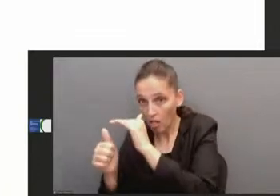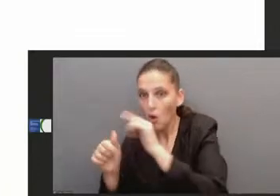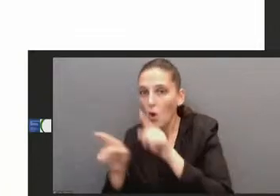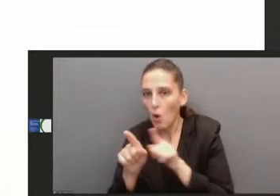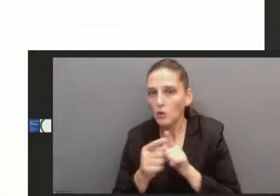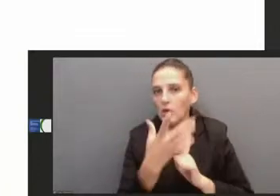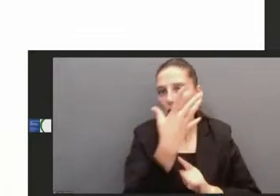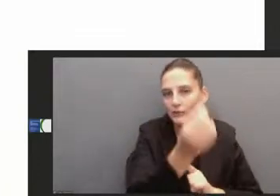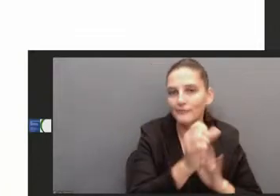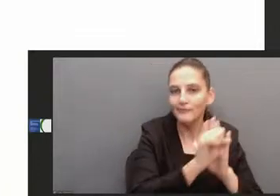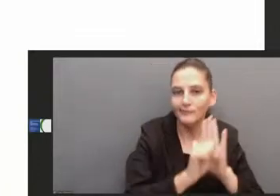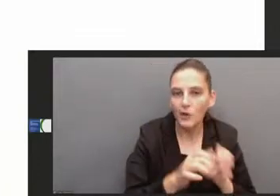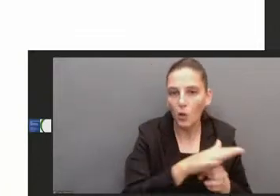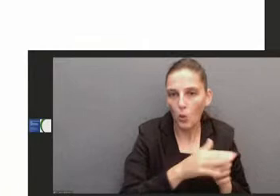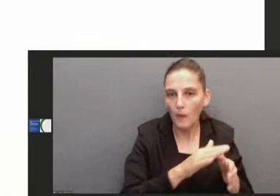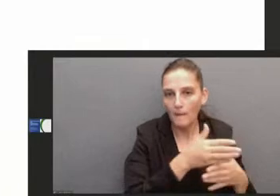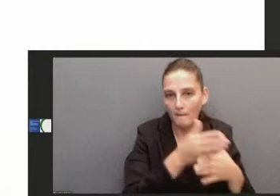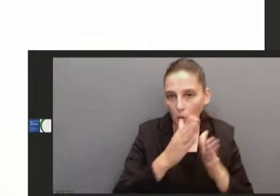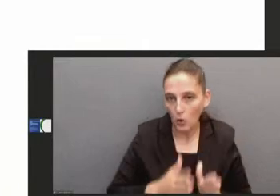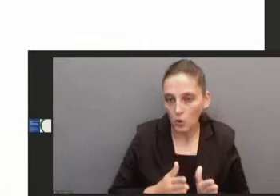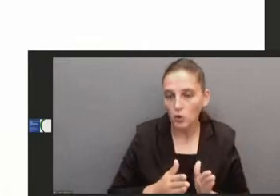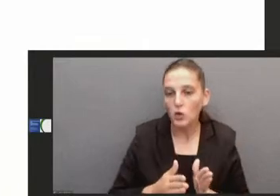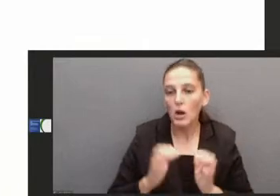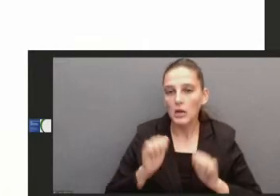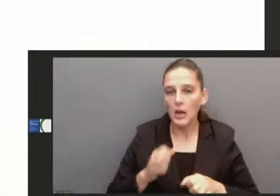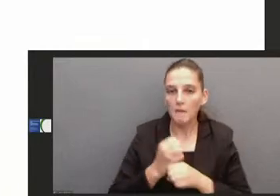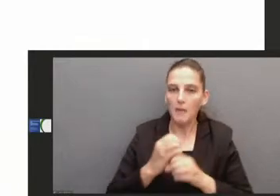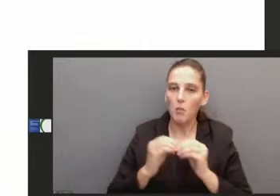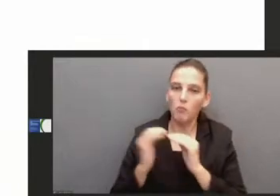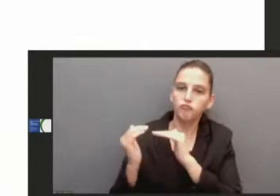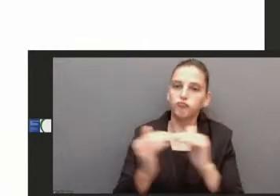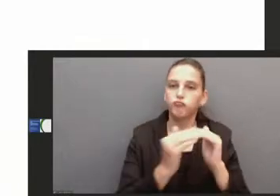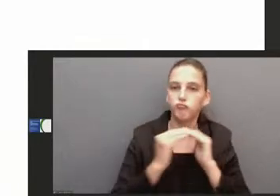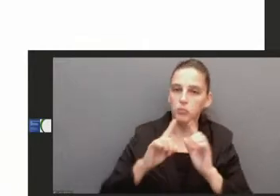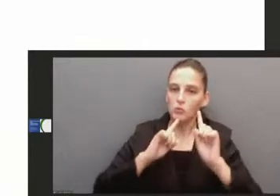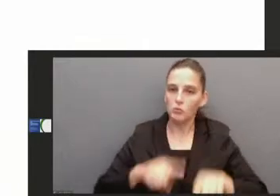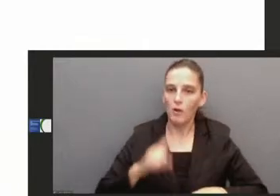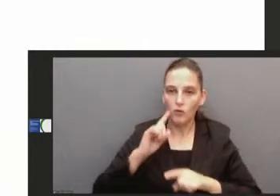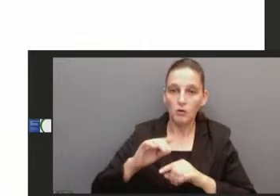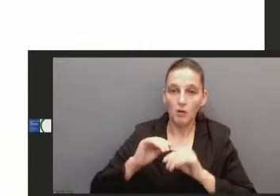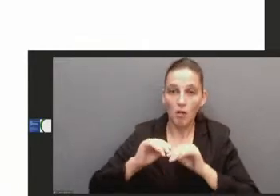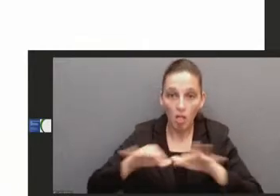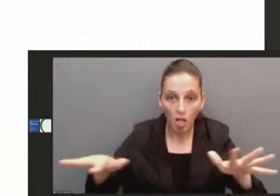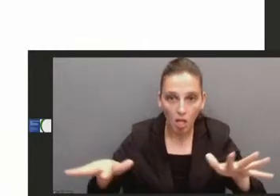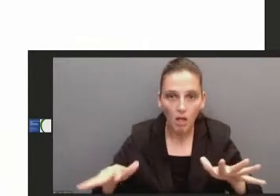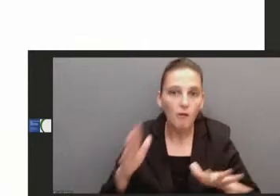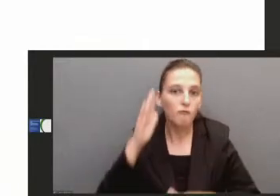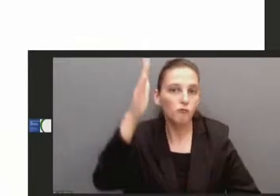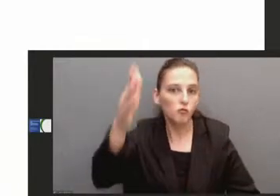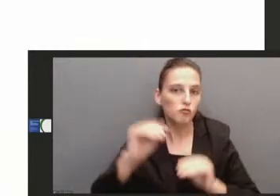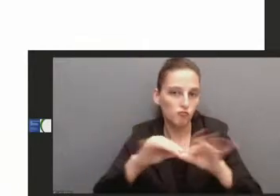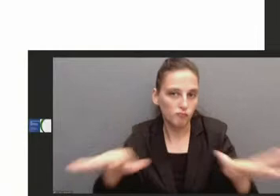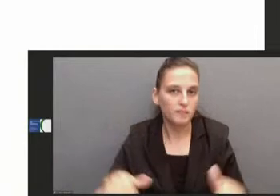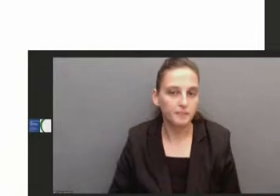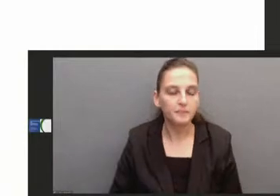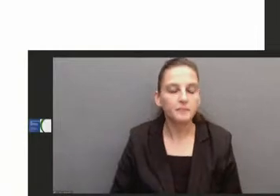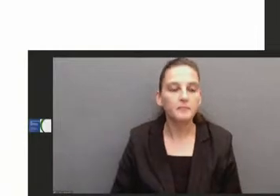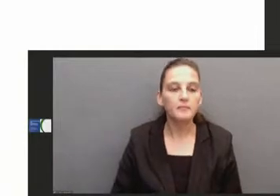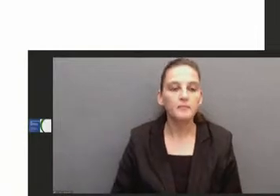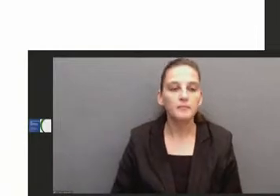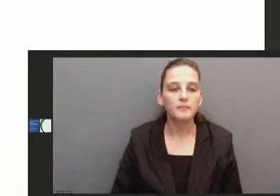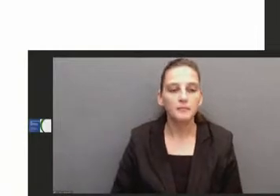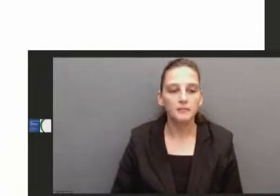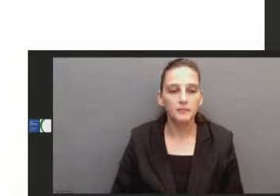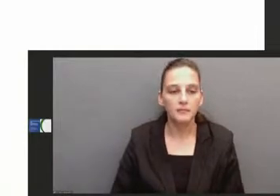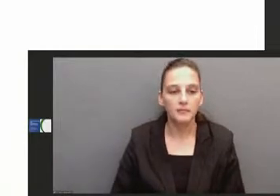and local partners, can contribute to a more equitable response to the pandemic and future pandemics. As it relates to the challenges that